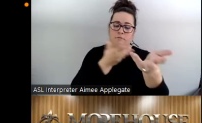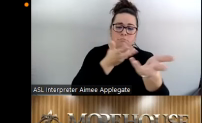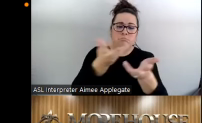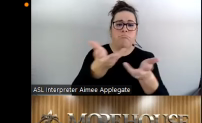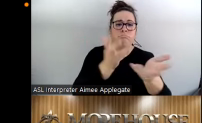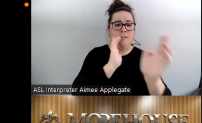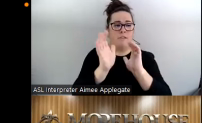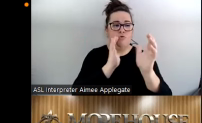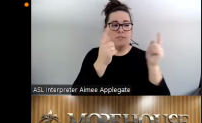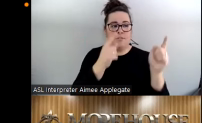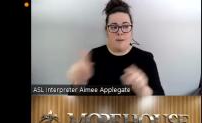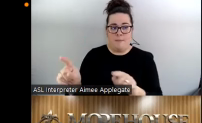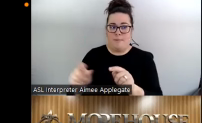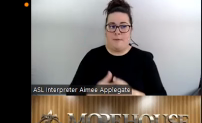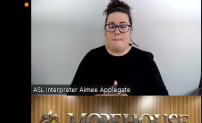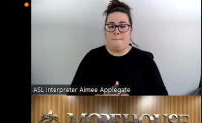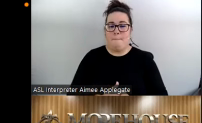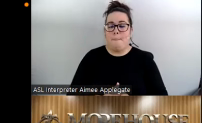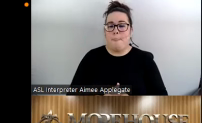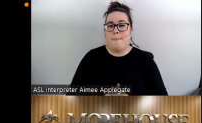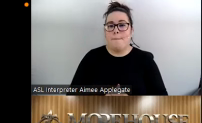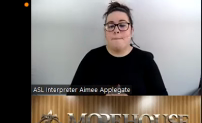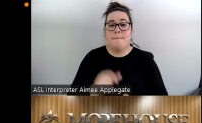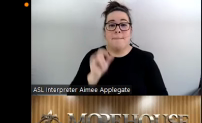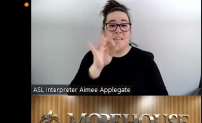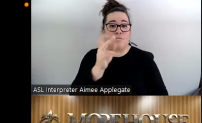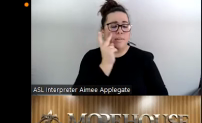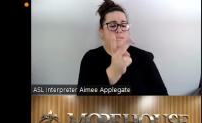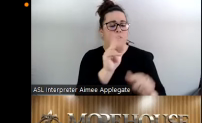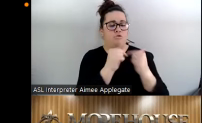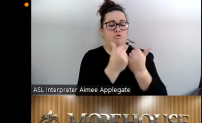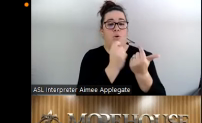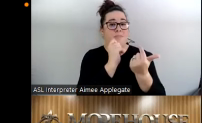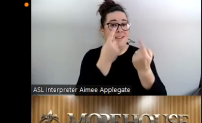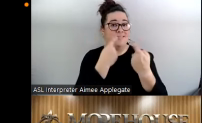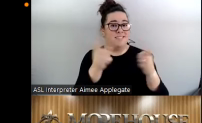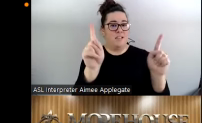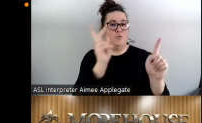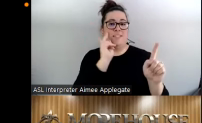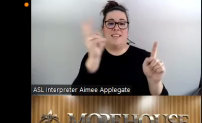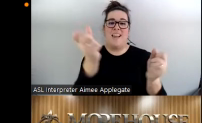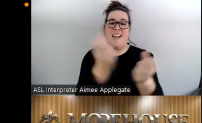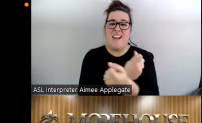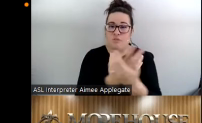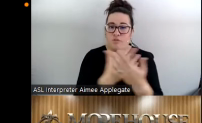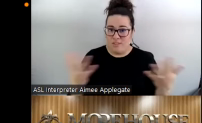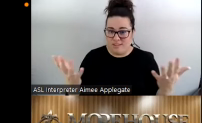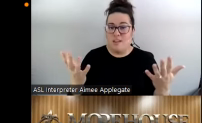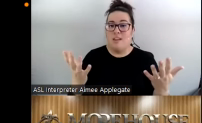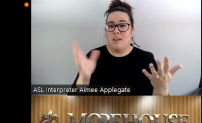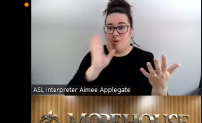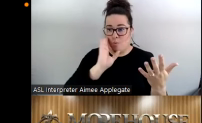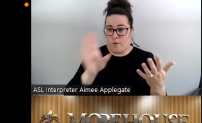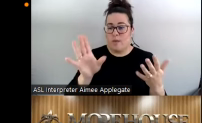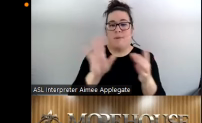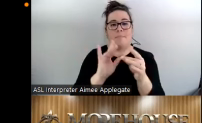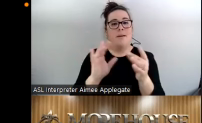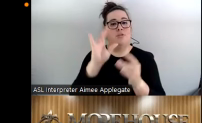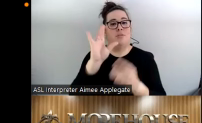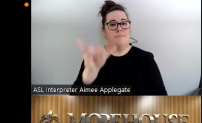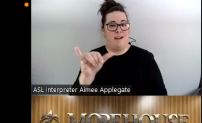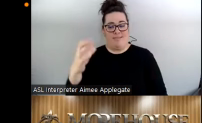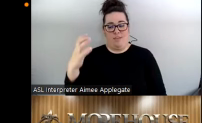topics. But now if we look at the group that was not successful, we see that everything is more likely to be brought up by the coach. And you can imagine